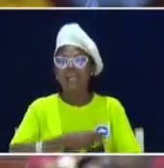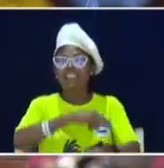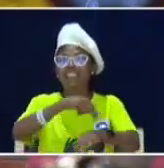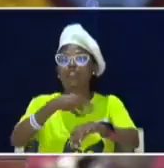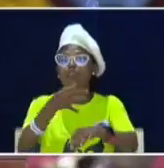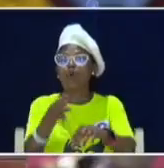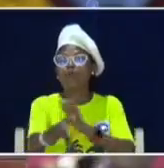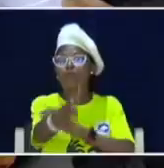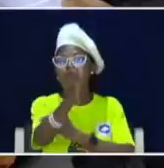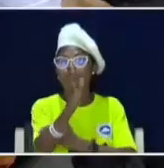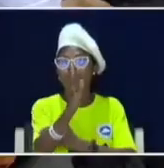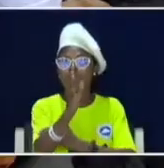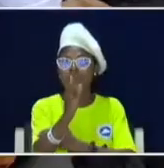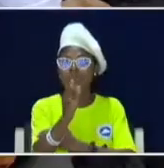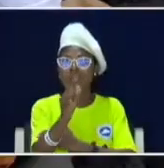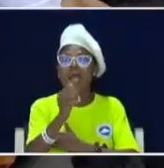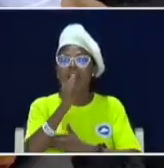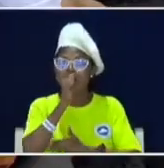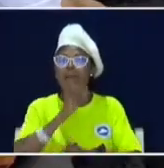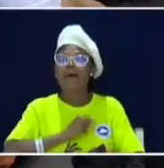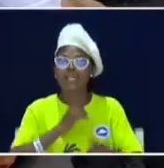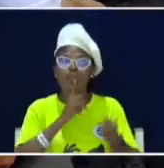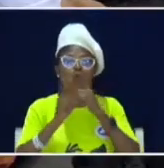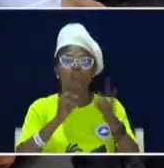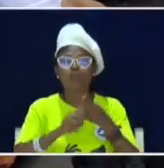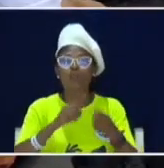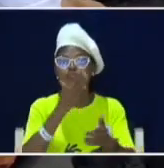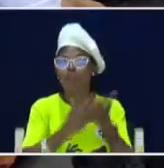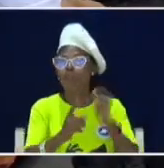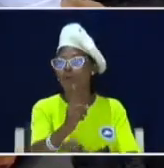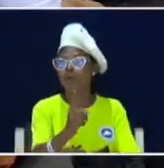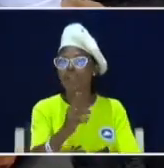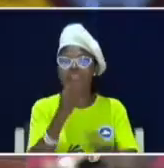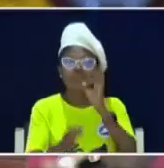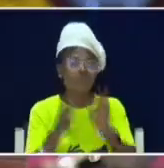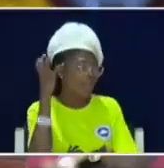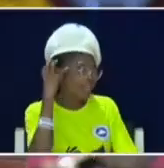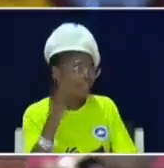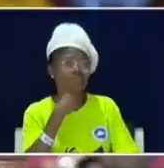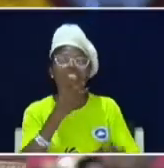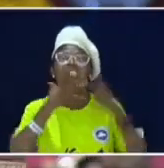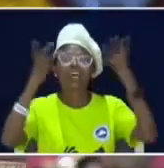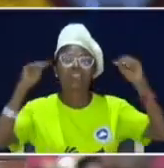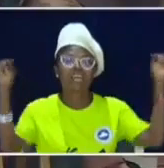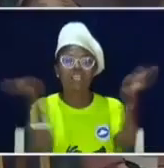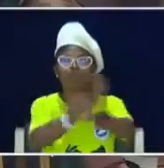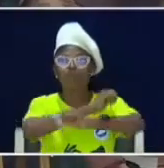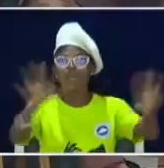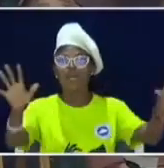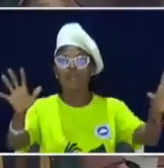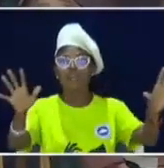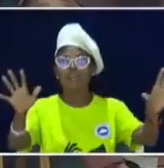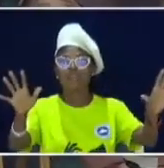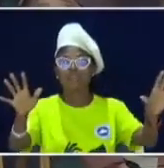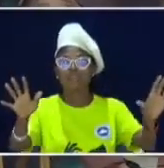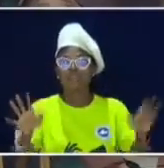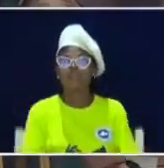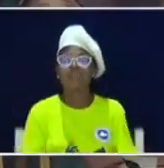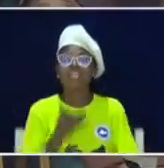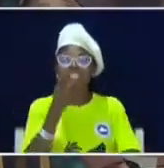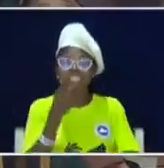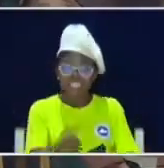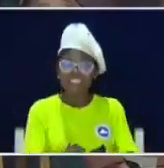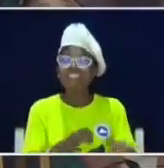God. Am I talking to somebody? If you're hearing me, shout hallelujah. The